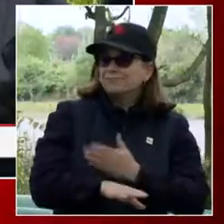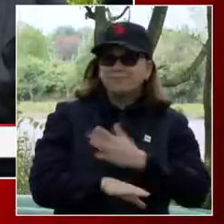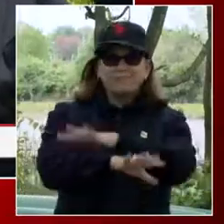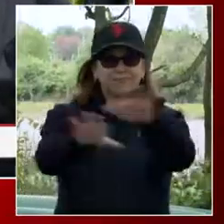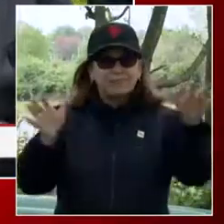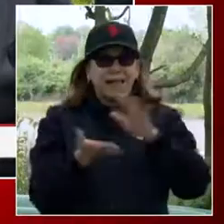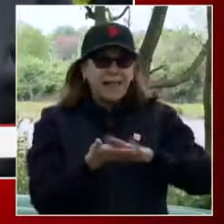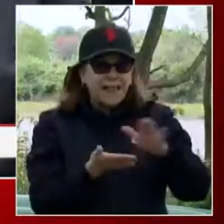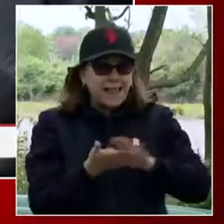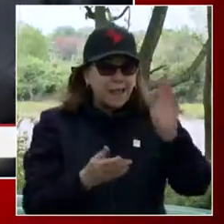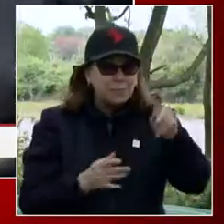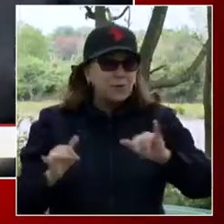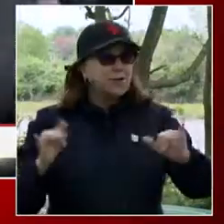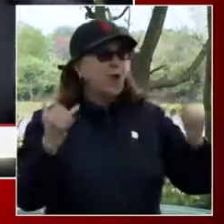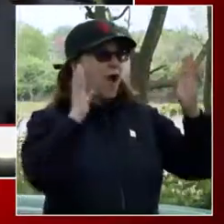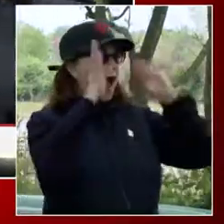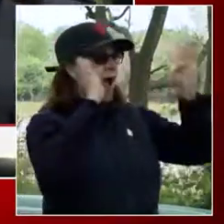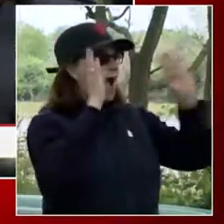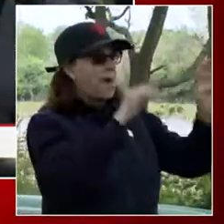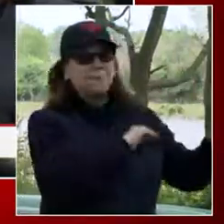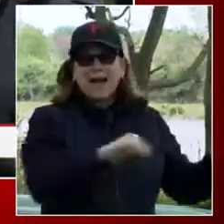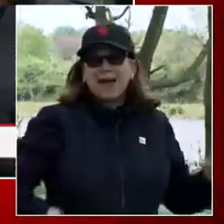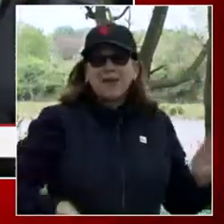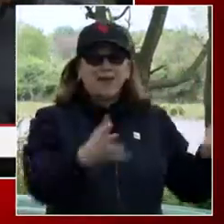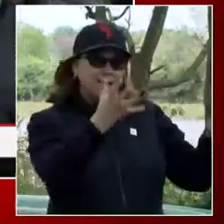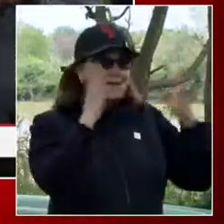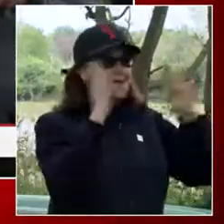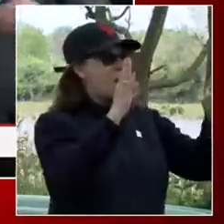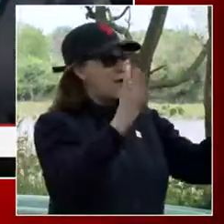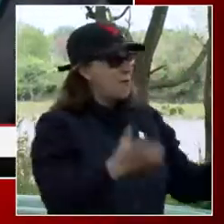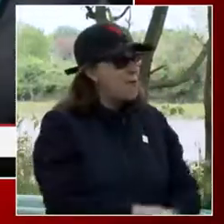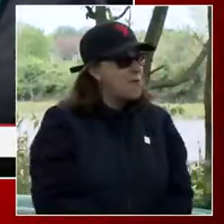and gentlemen, Mayor Bowser. Thank you. Thank you for that one.